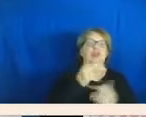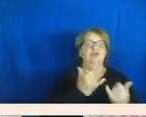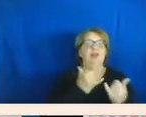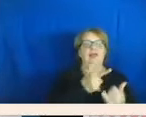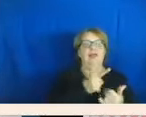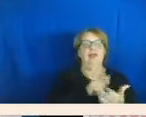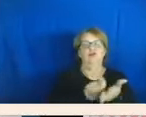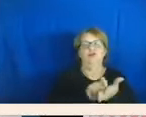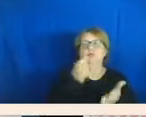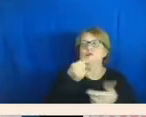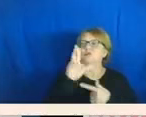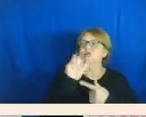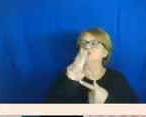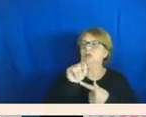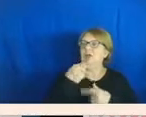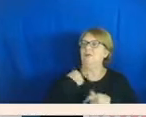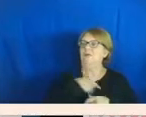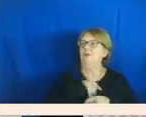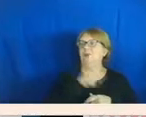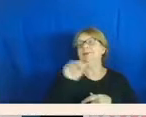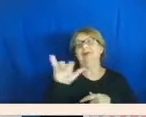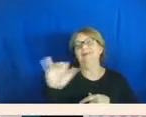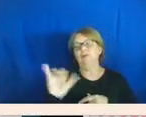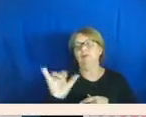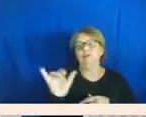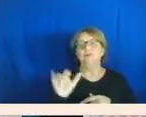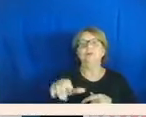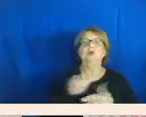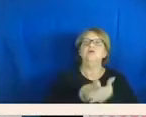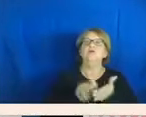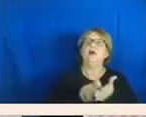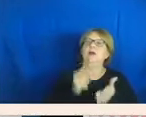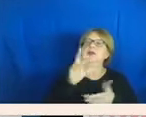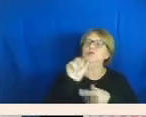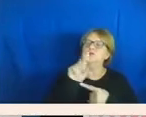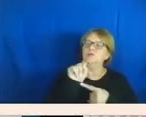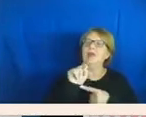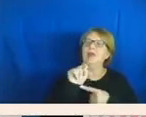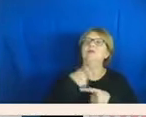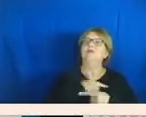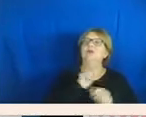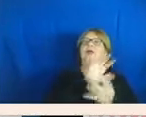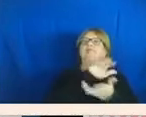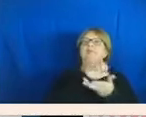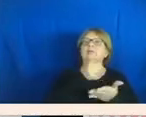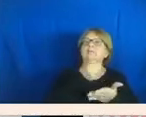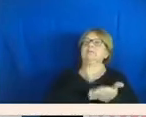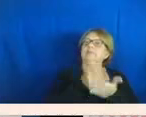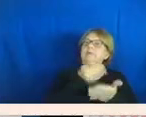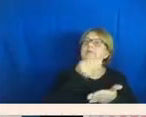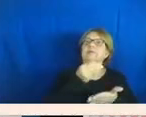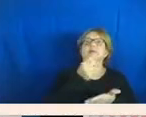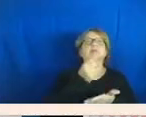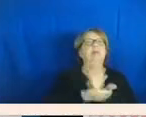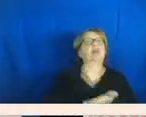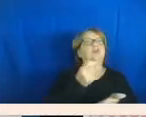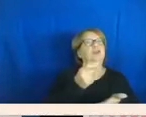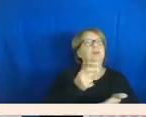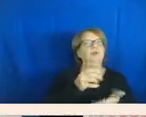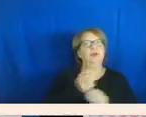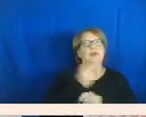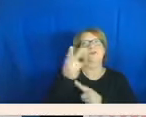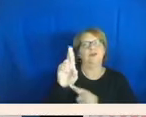us, and Nancy too, writing for a grant so we can get scholarships to get the Voc Rehab and